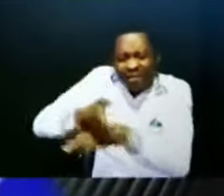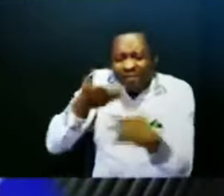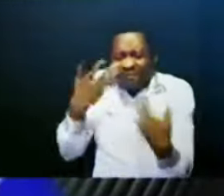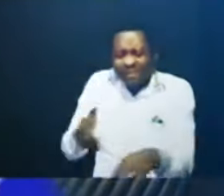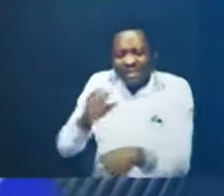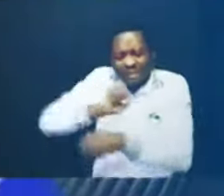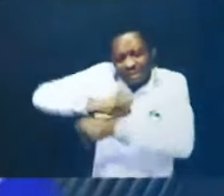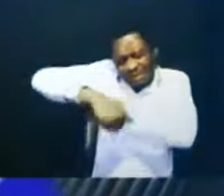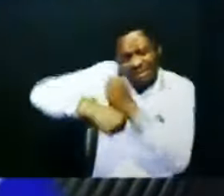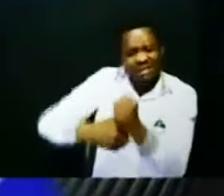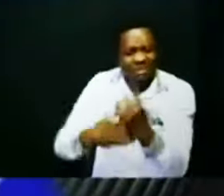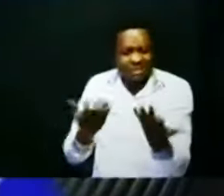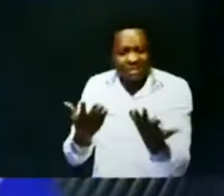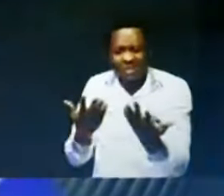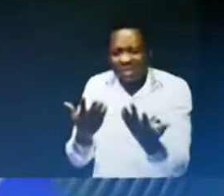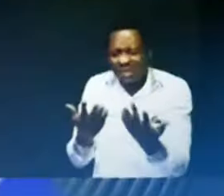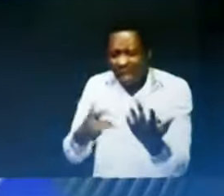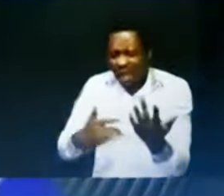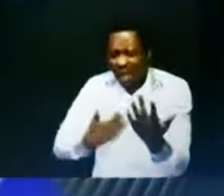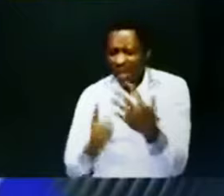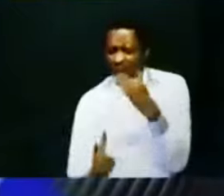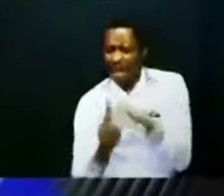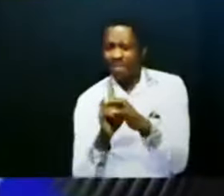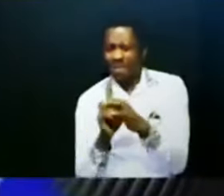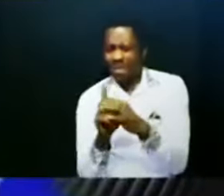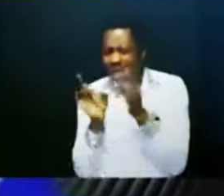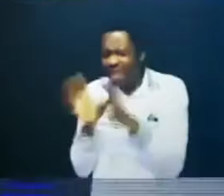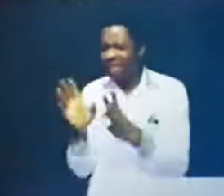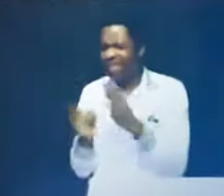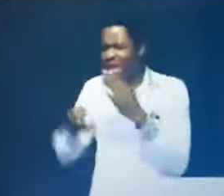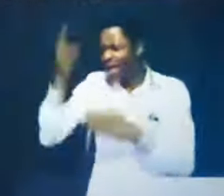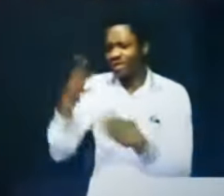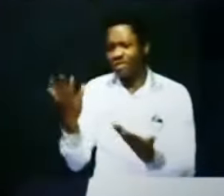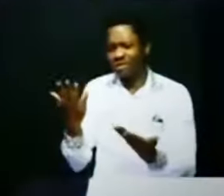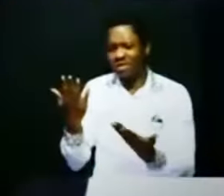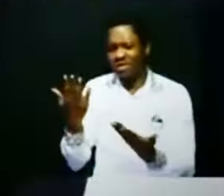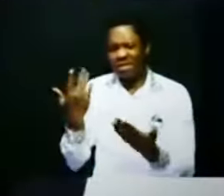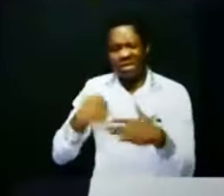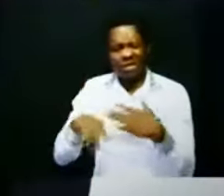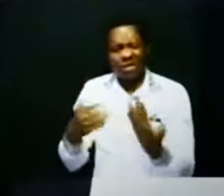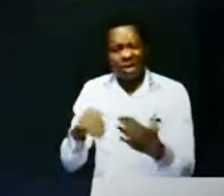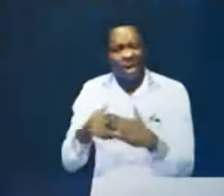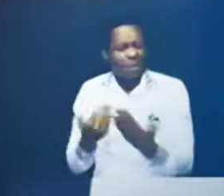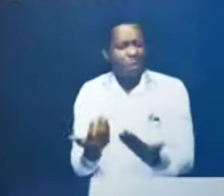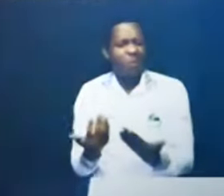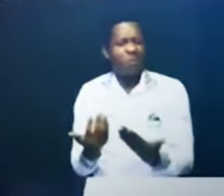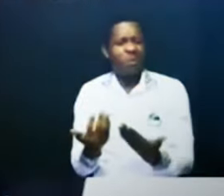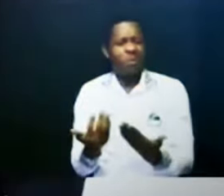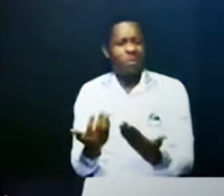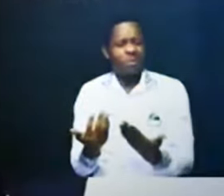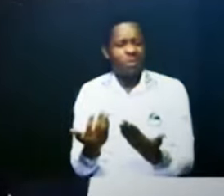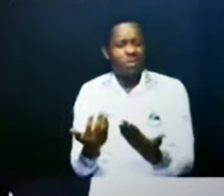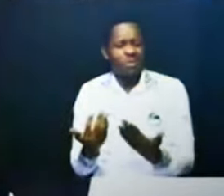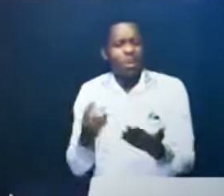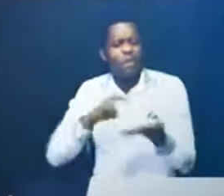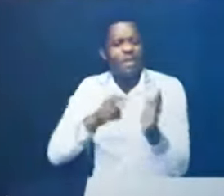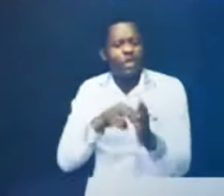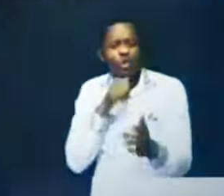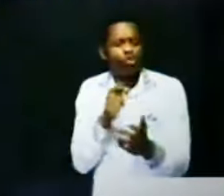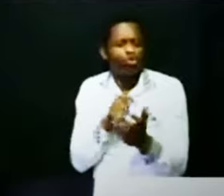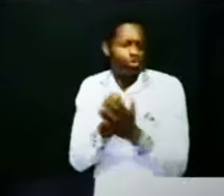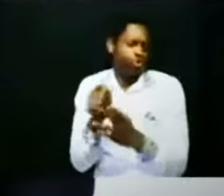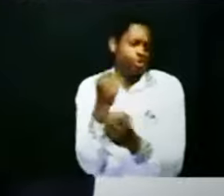he got what he wanted from her, then the love is gone and what is left is hatred. Na e den na sa